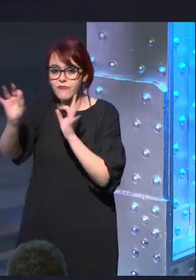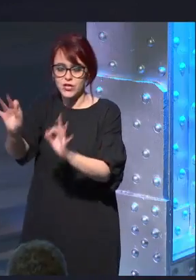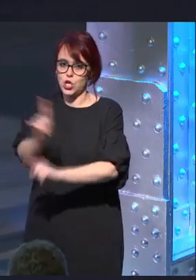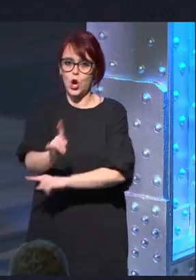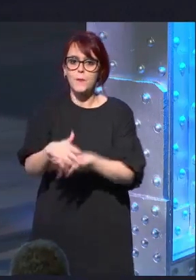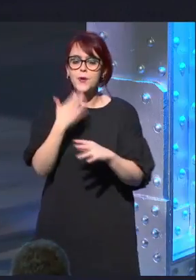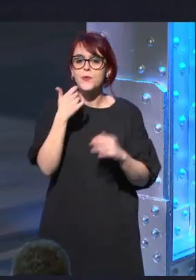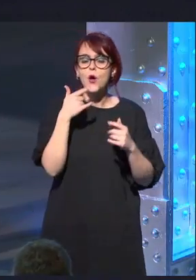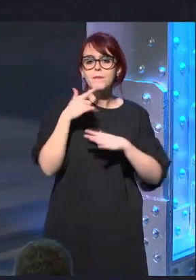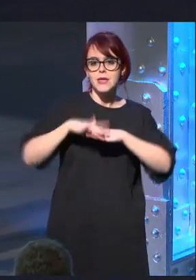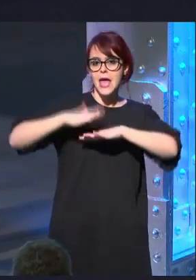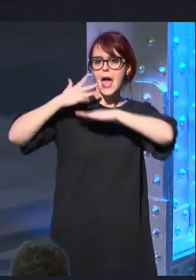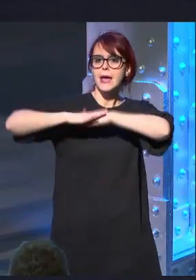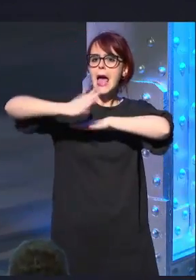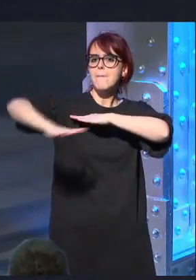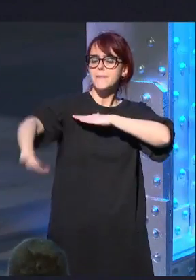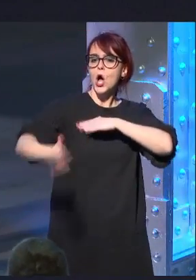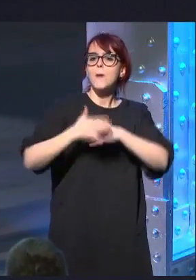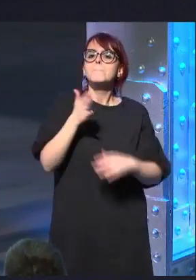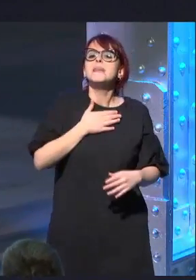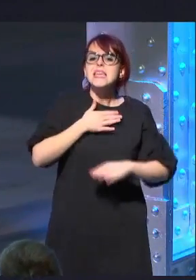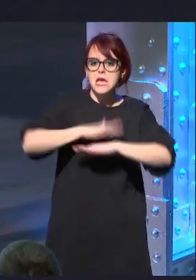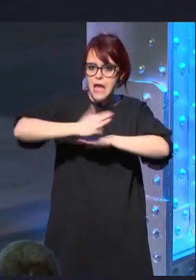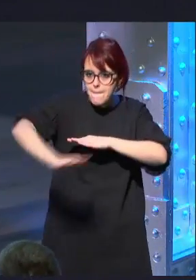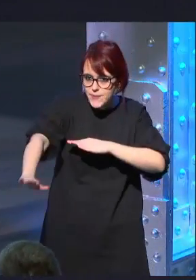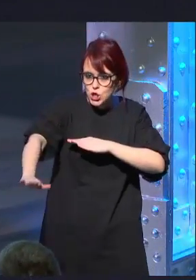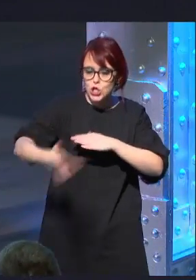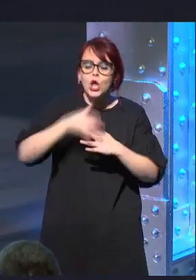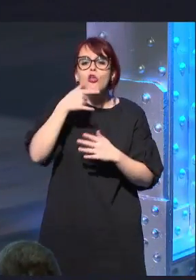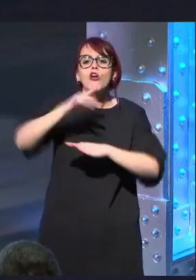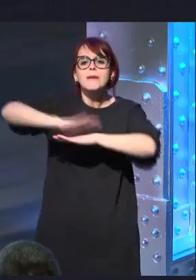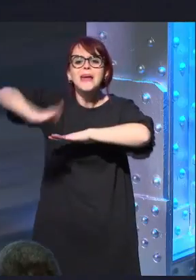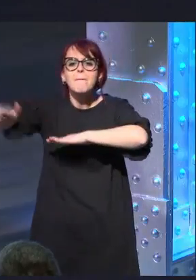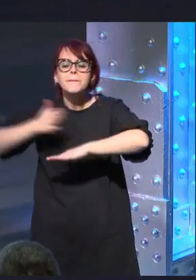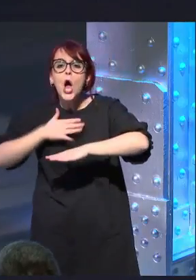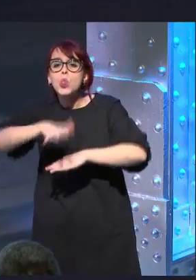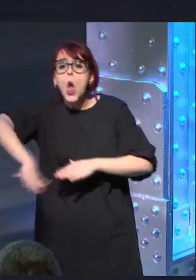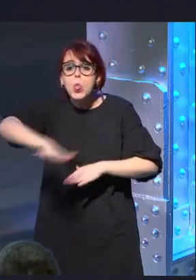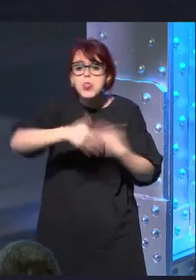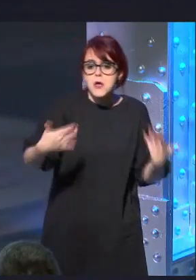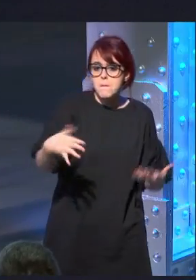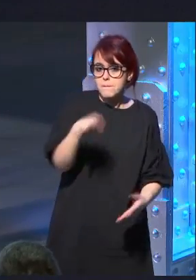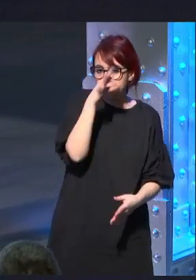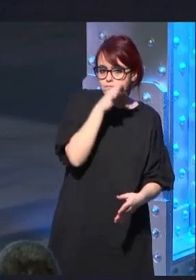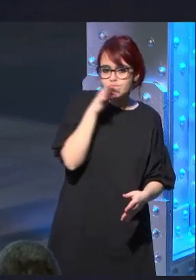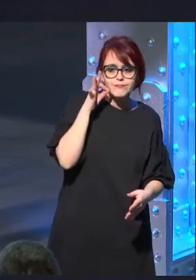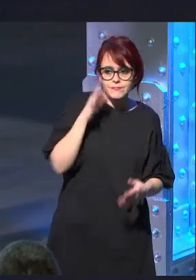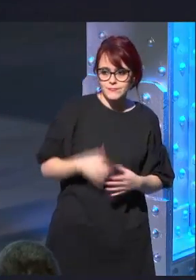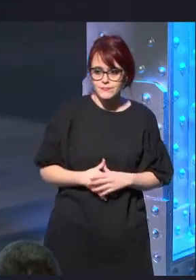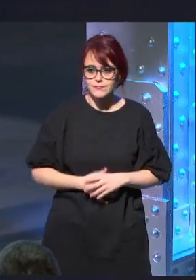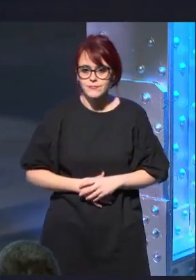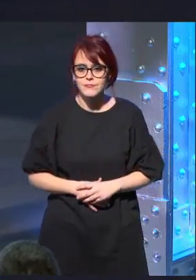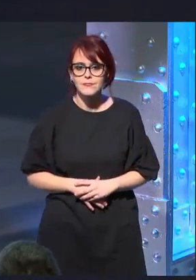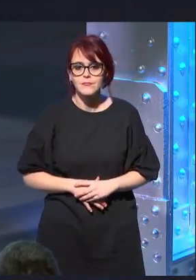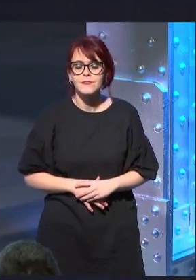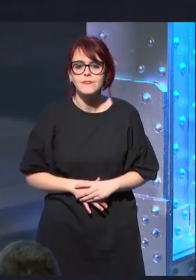if I'm in a place that people might know, I don't say where it is. I can say